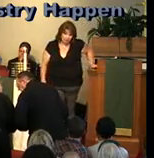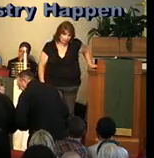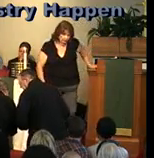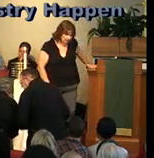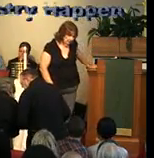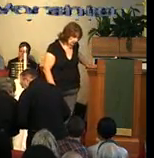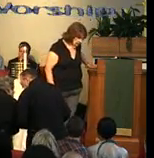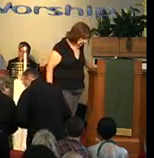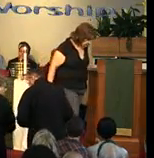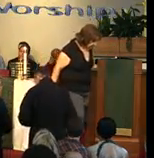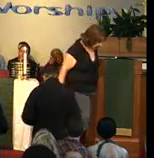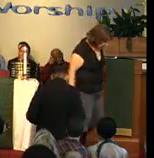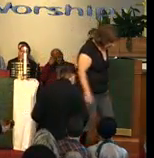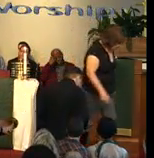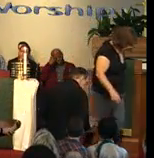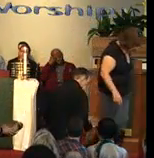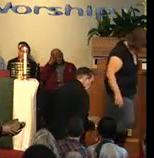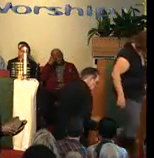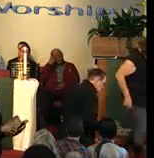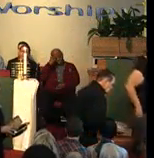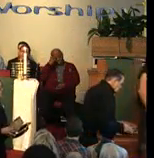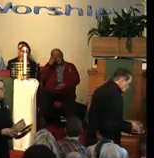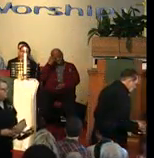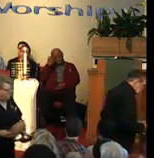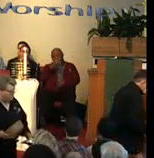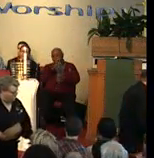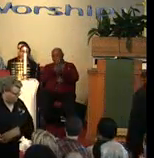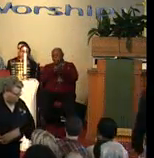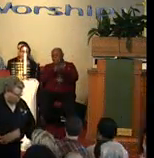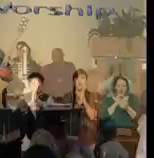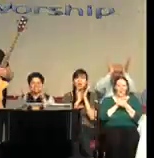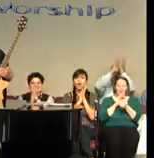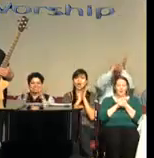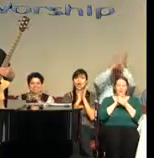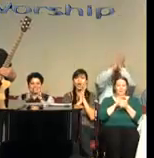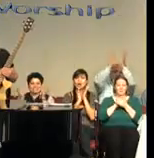Will you welcome Reverend Barbara Haynes as she comes to sing for us today?